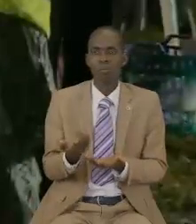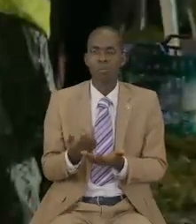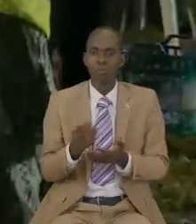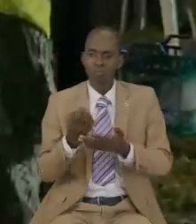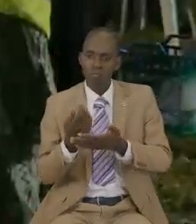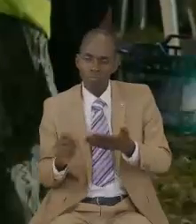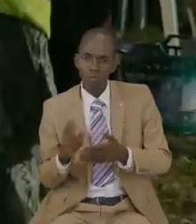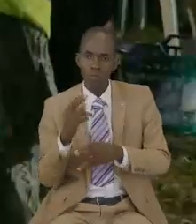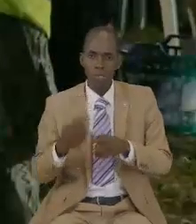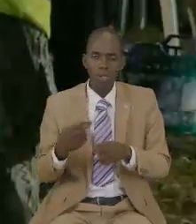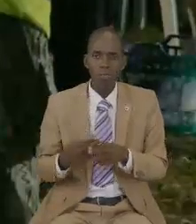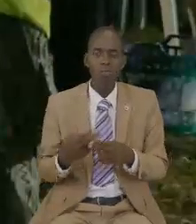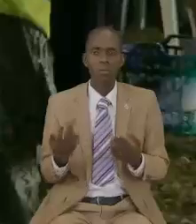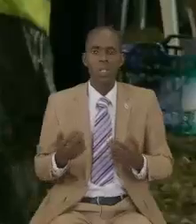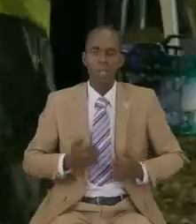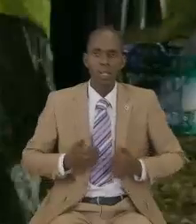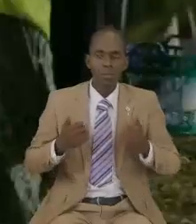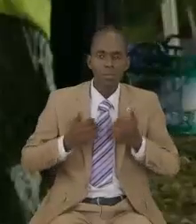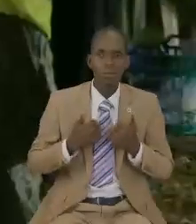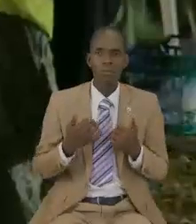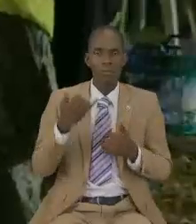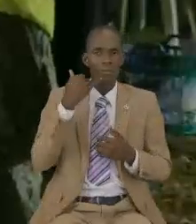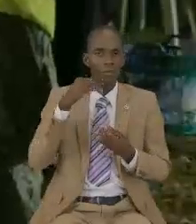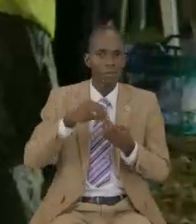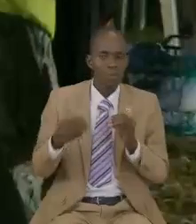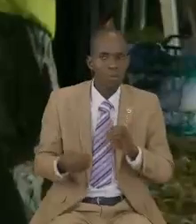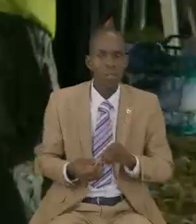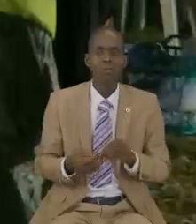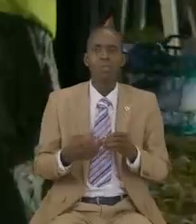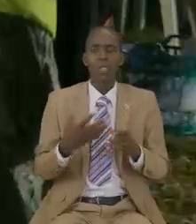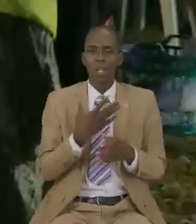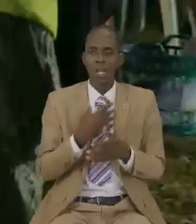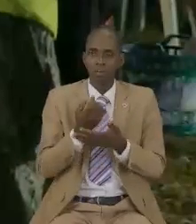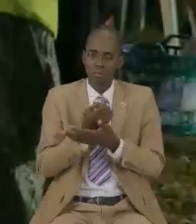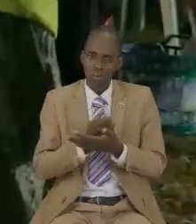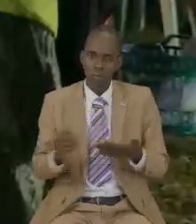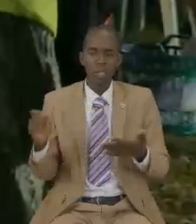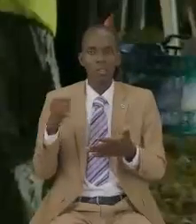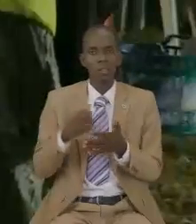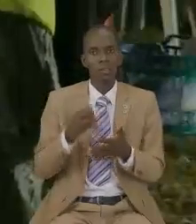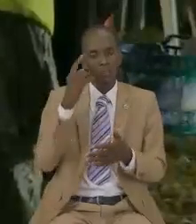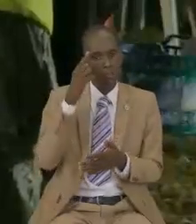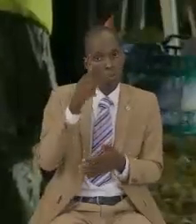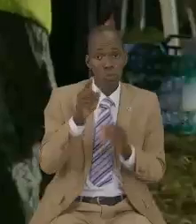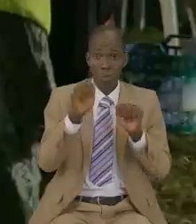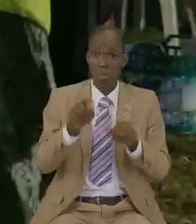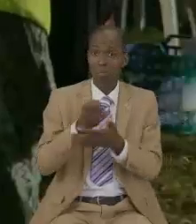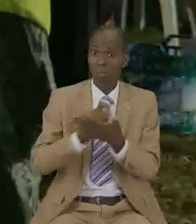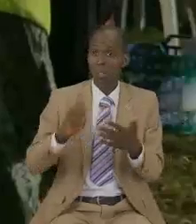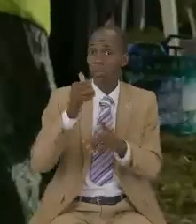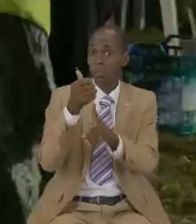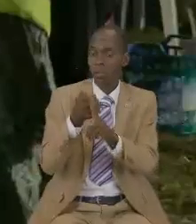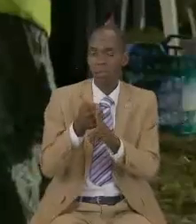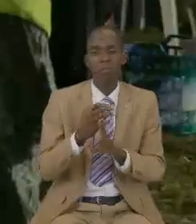this form that further information and materials will be sent to you that